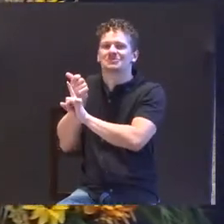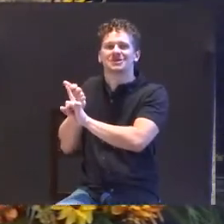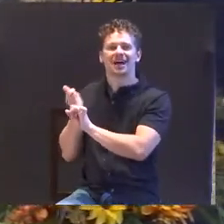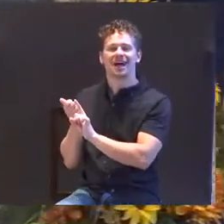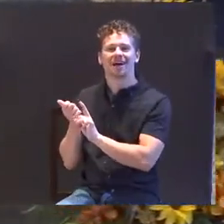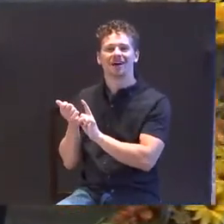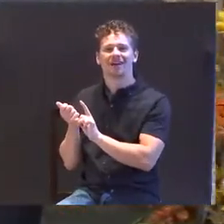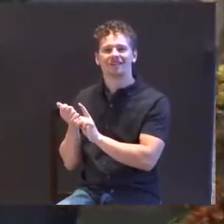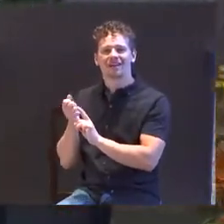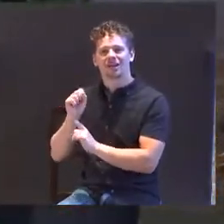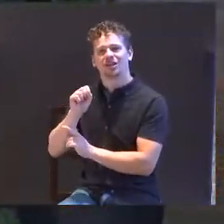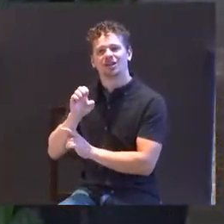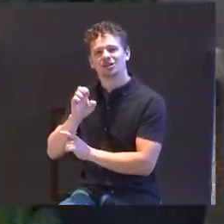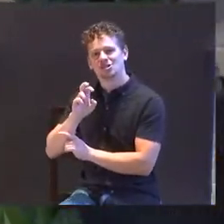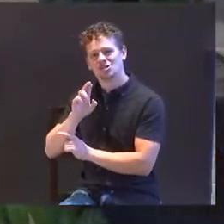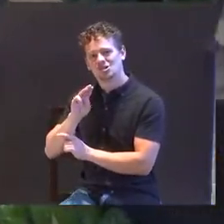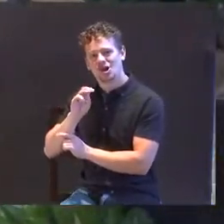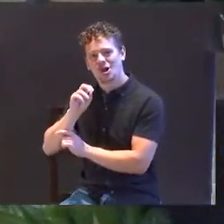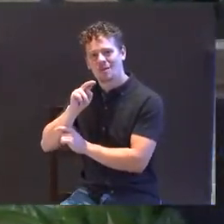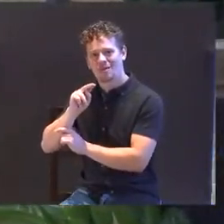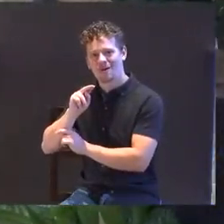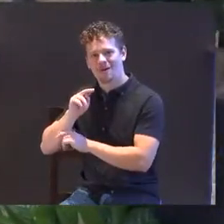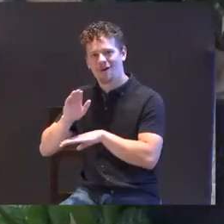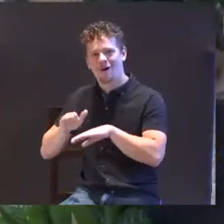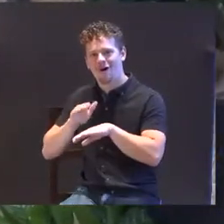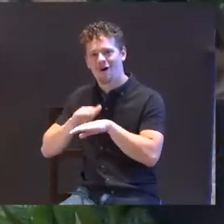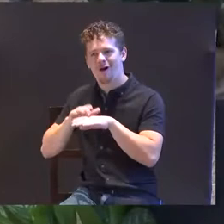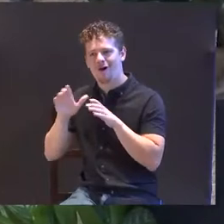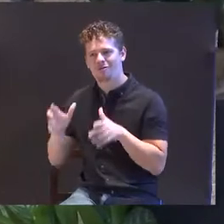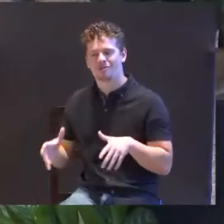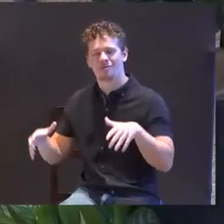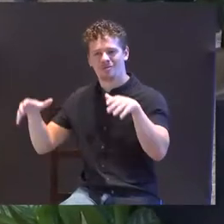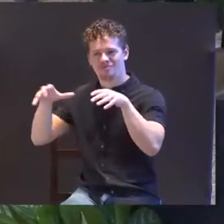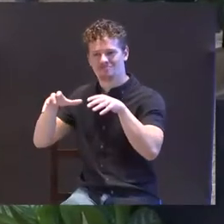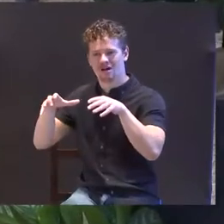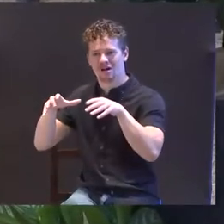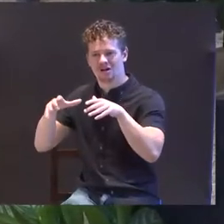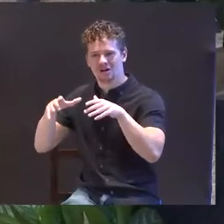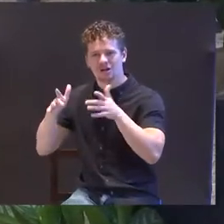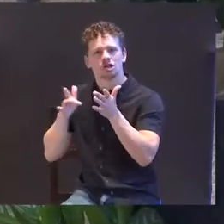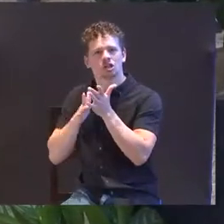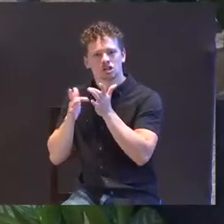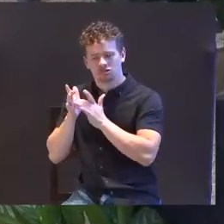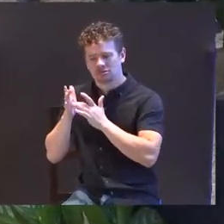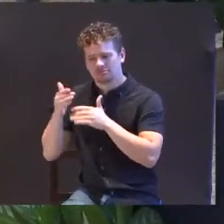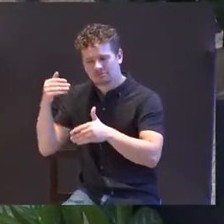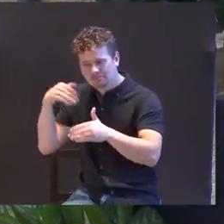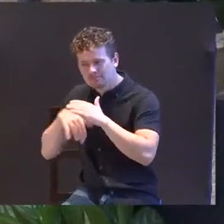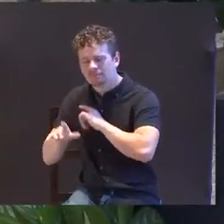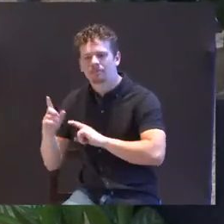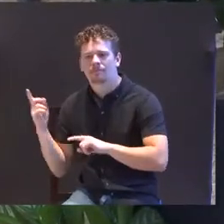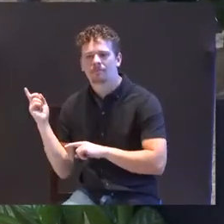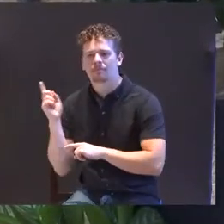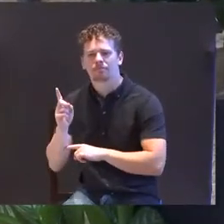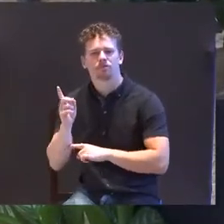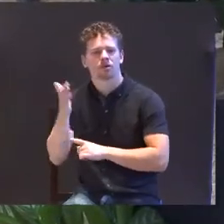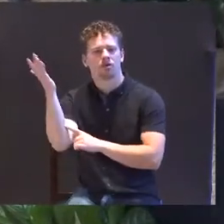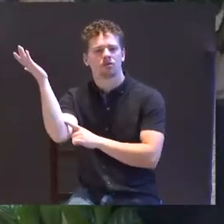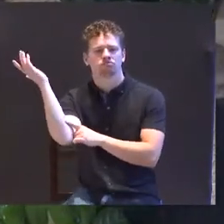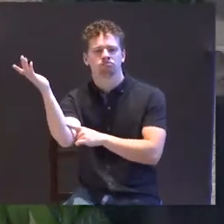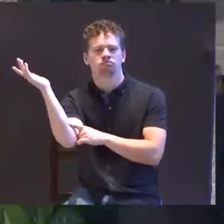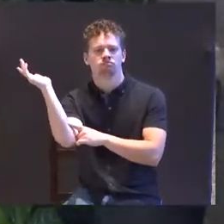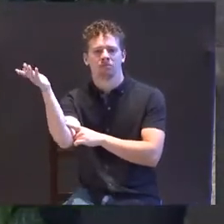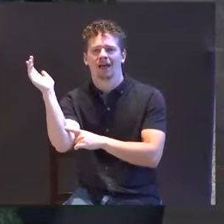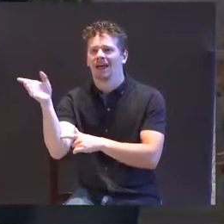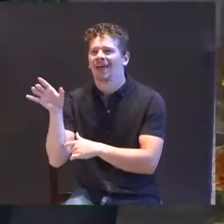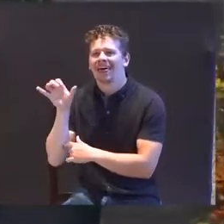the Sermon on the Mount. The Sermon on the Mount, and the first time that Jesus stepped out and gave a sermon, that's what it was. And he talked